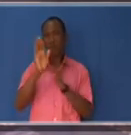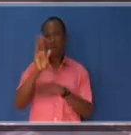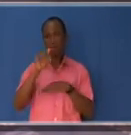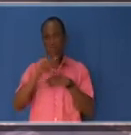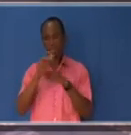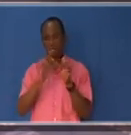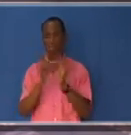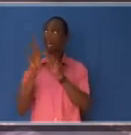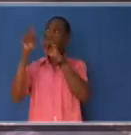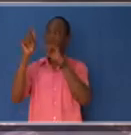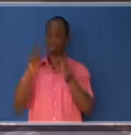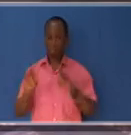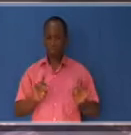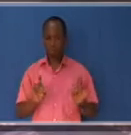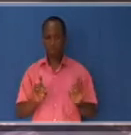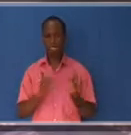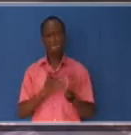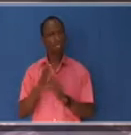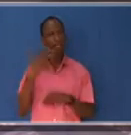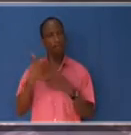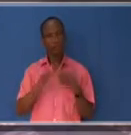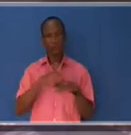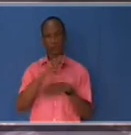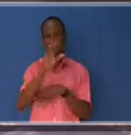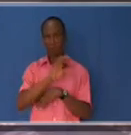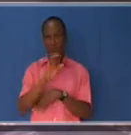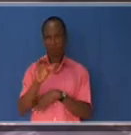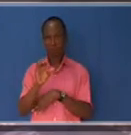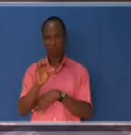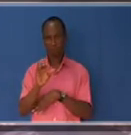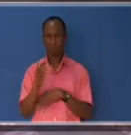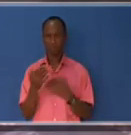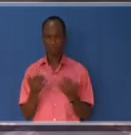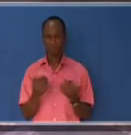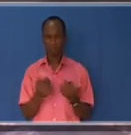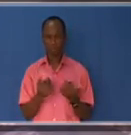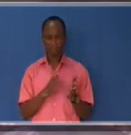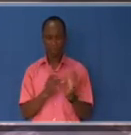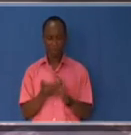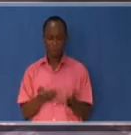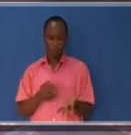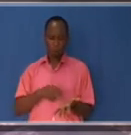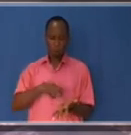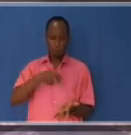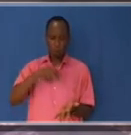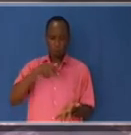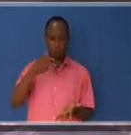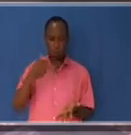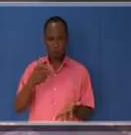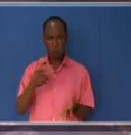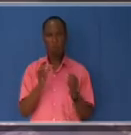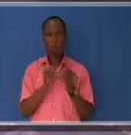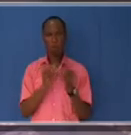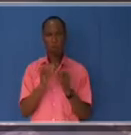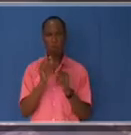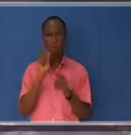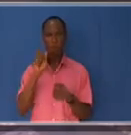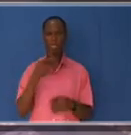and do. Now he still had many things to tell the apostles. So we saw